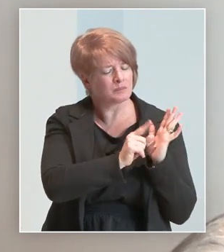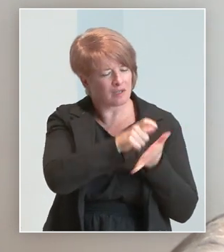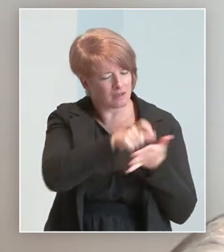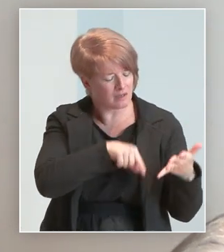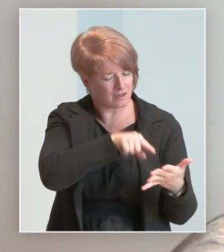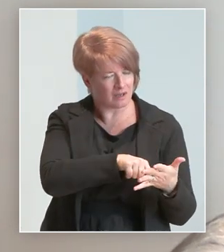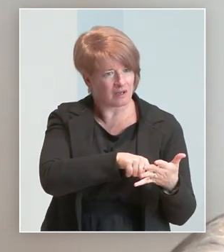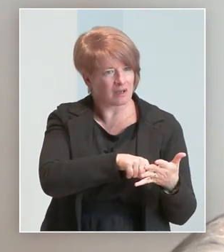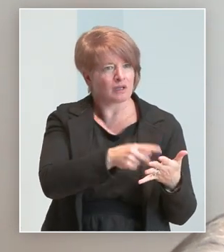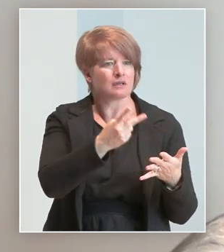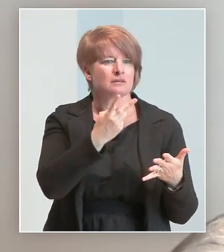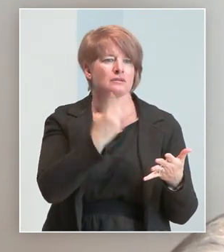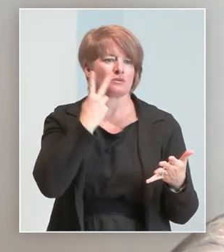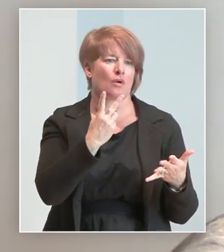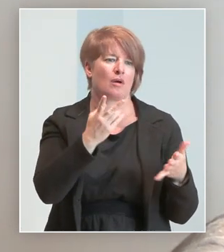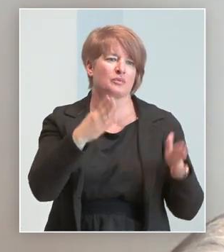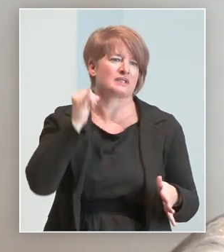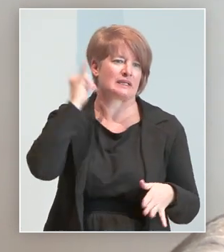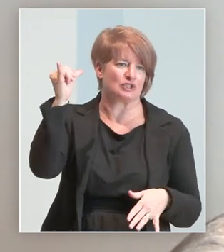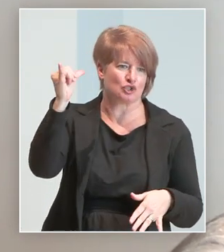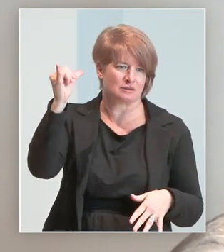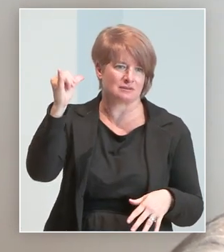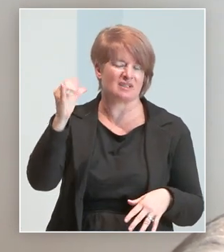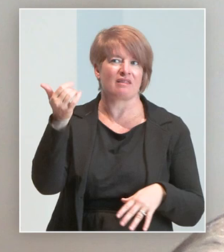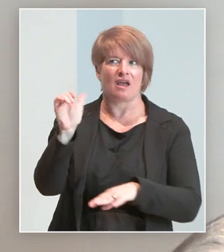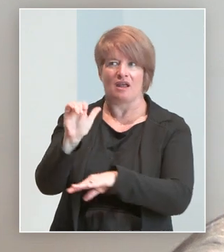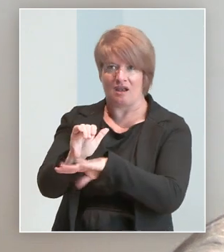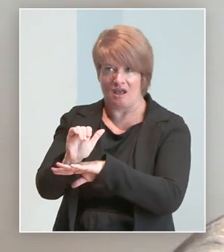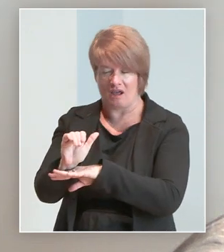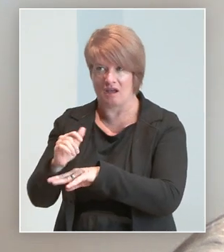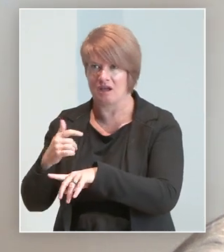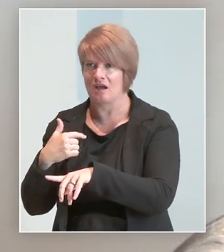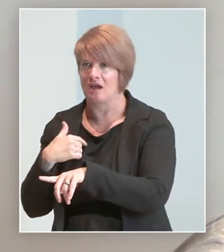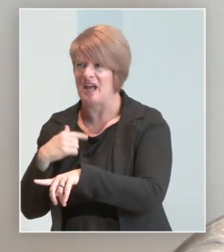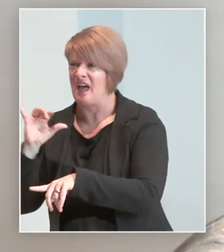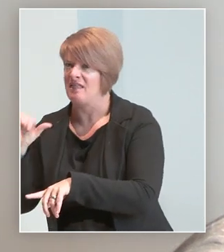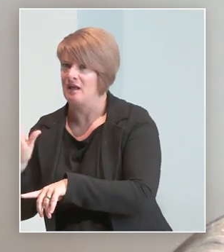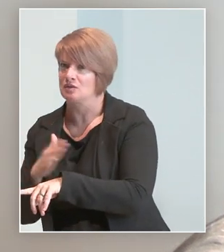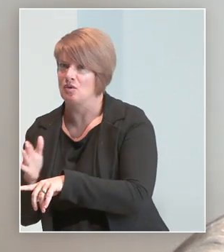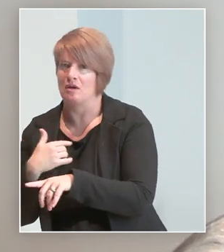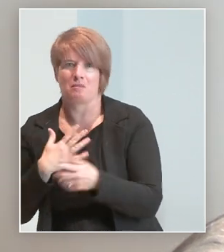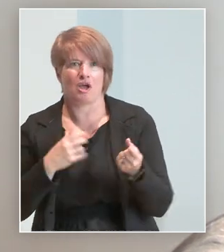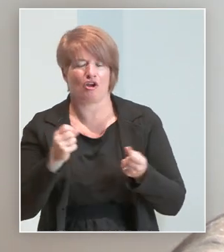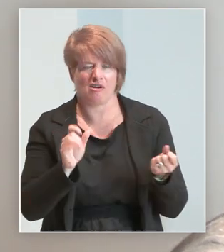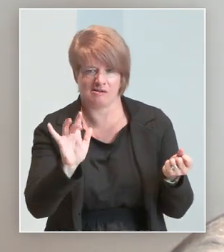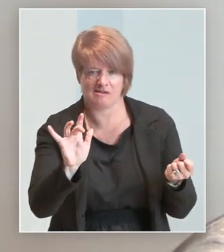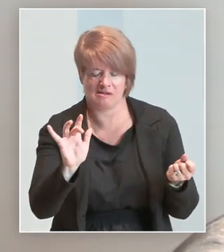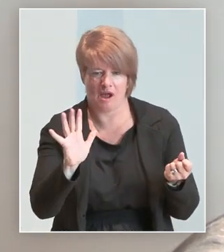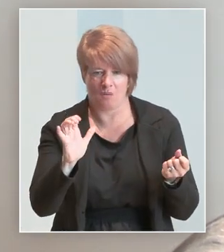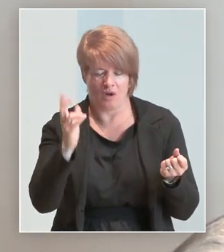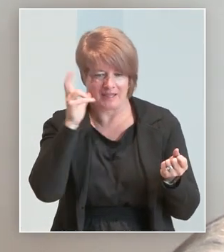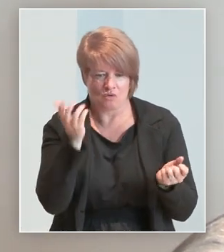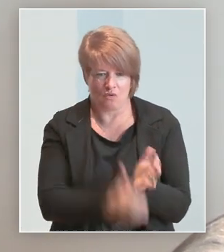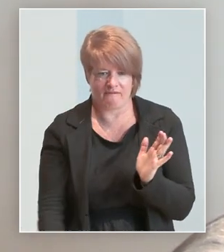included a photograph of a lynching. That night, I tried to find a way to listen to it on loop in my car.